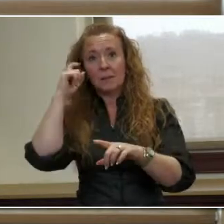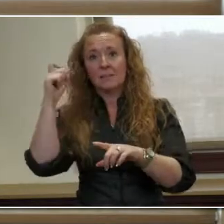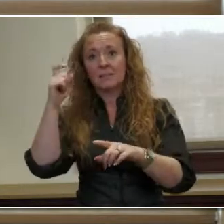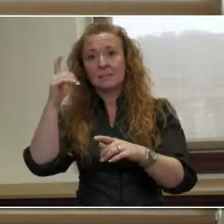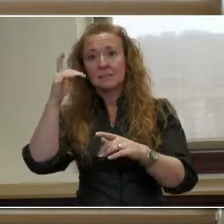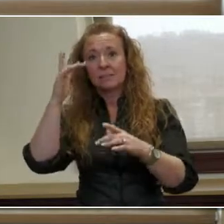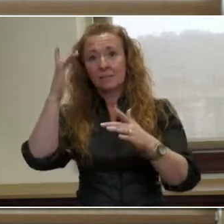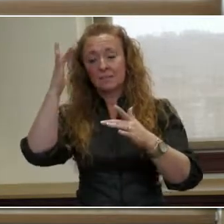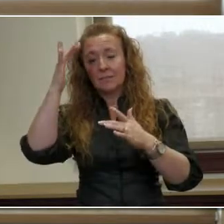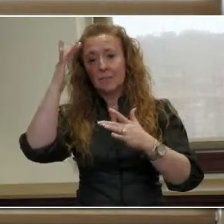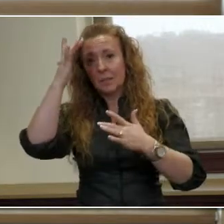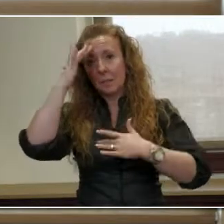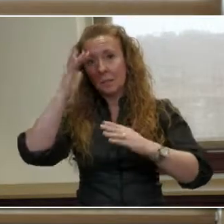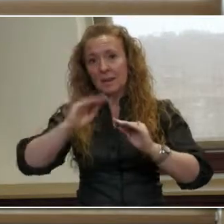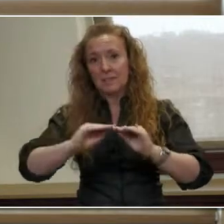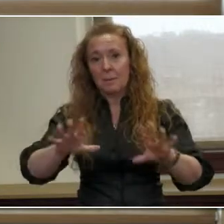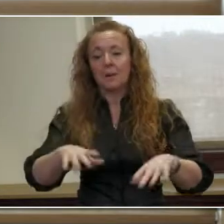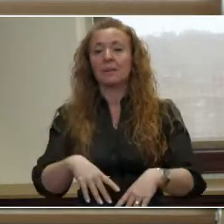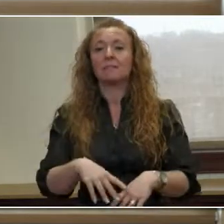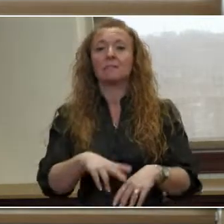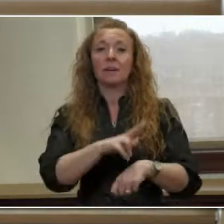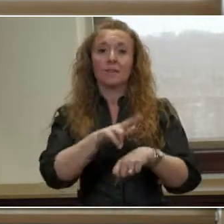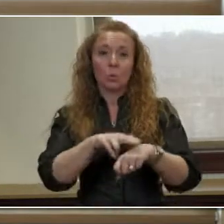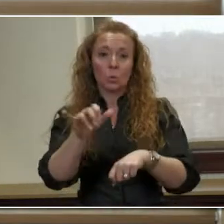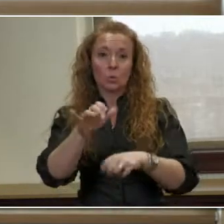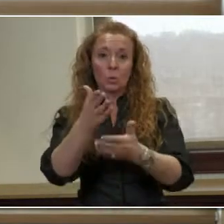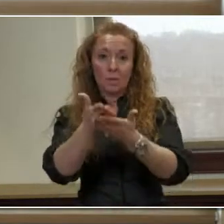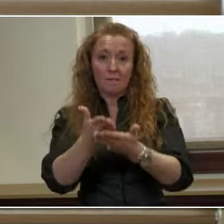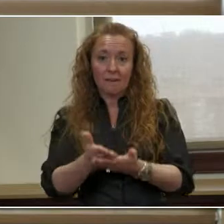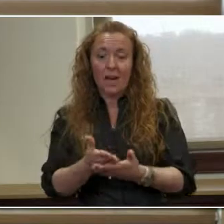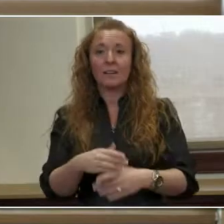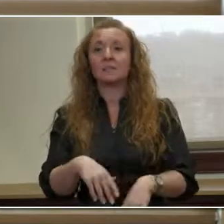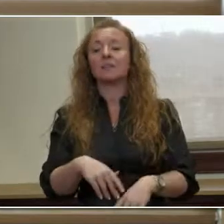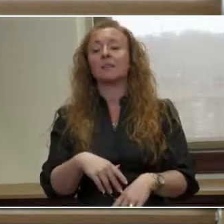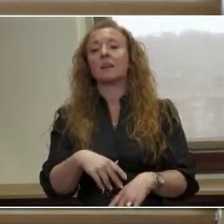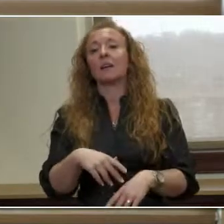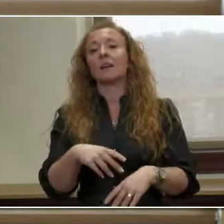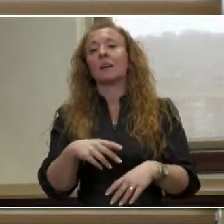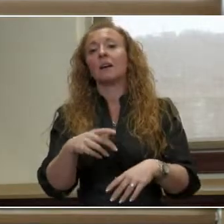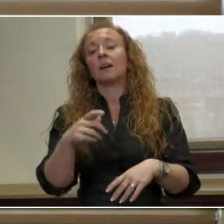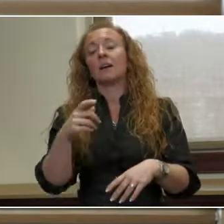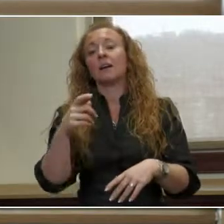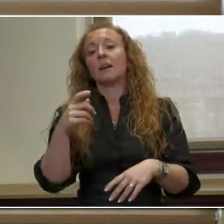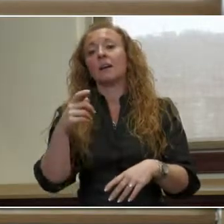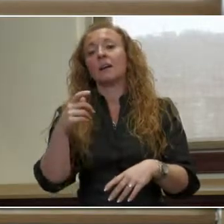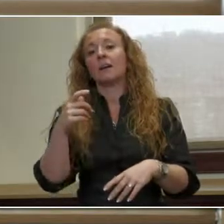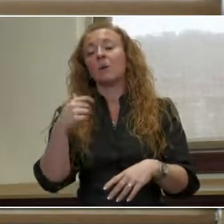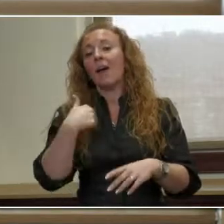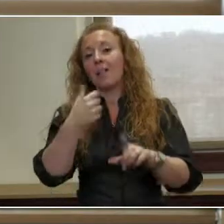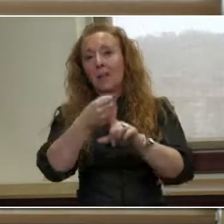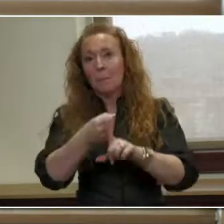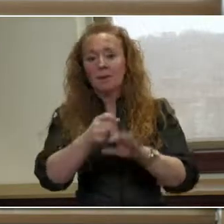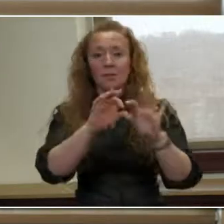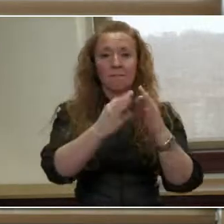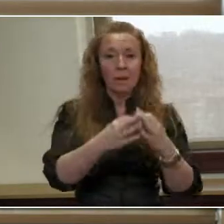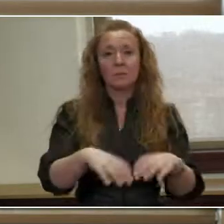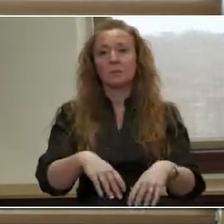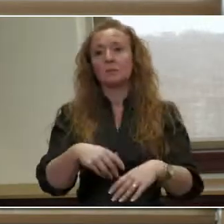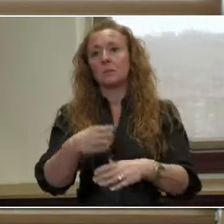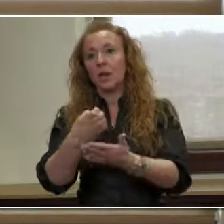course, the fact is the hospitalizations, the impact on families, the impact on our economy, et cetera, has